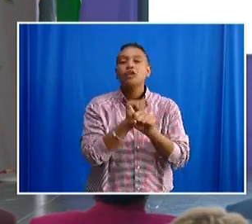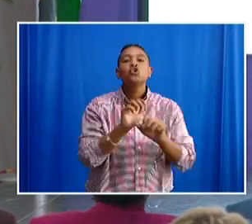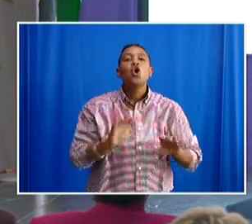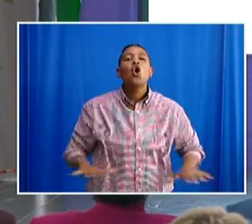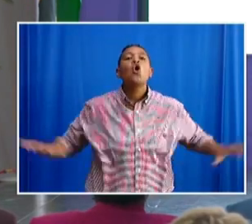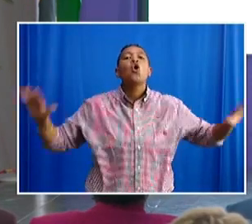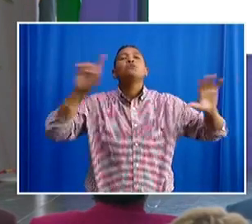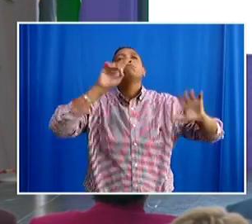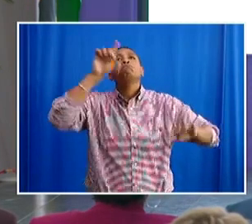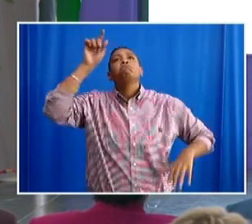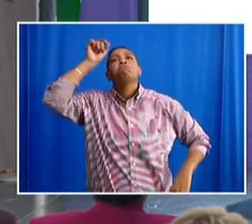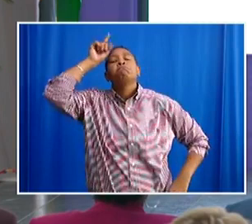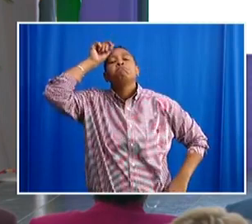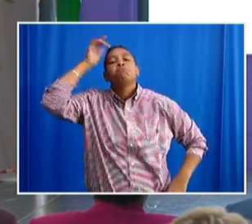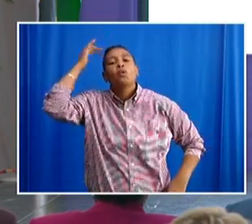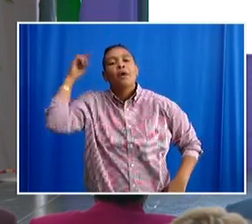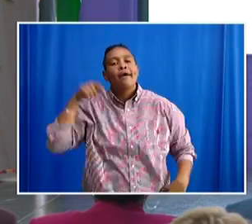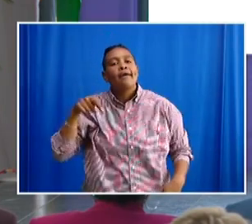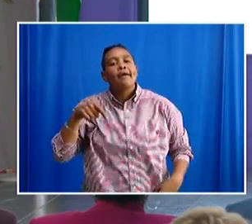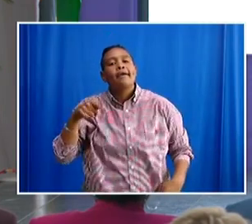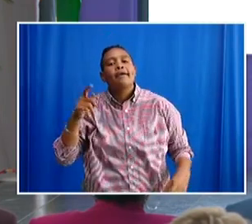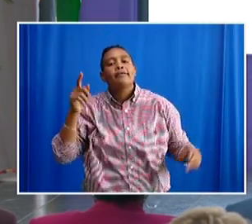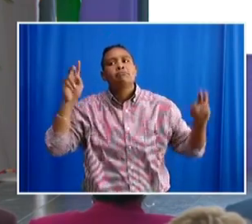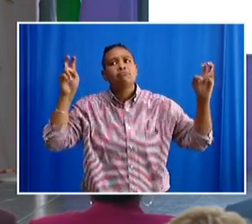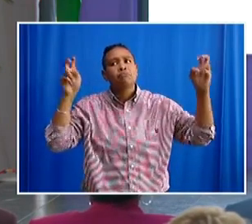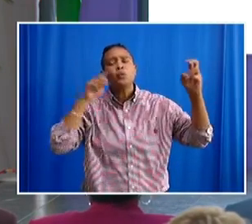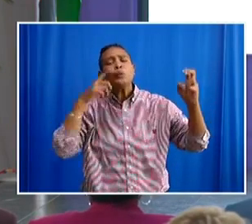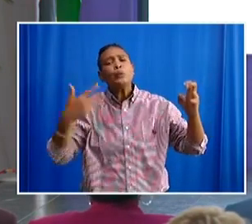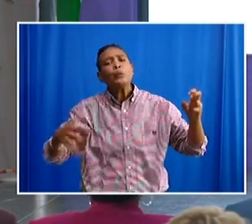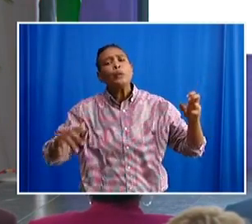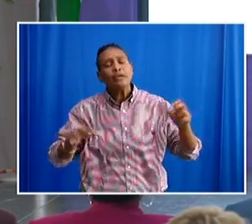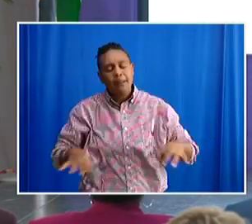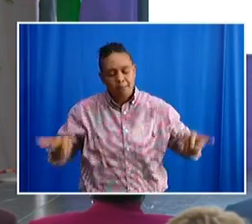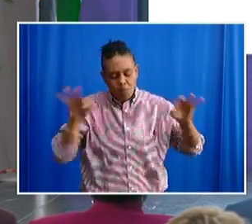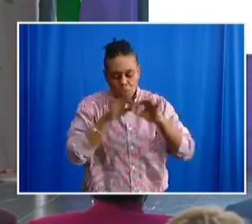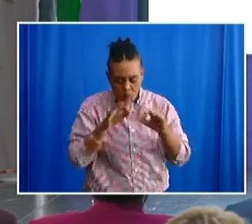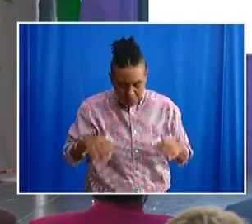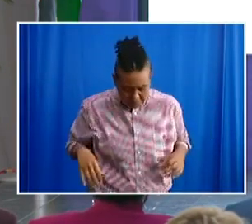everybody understands why this matter is very important.